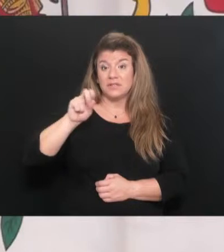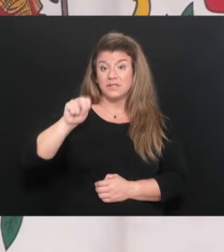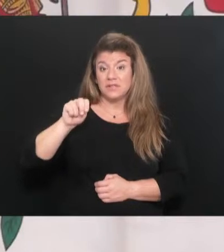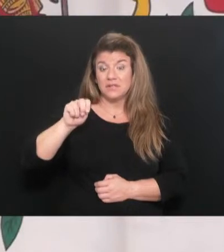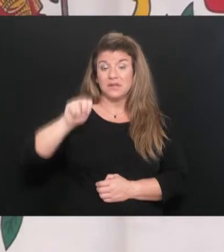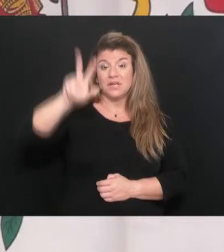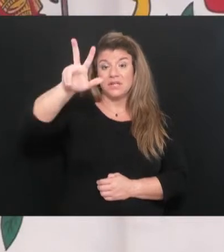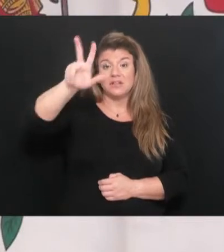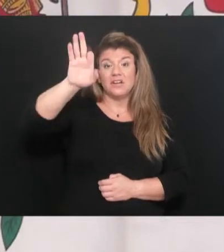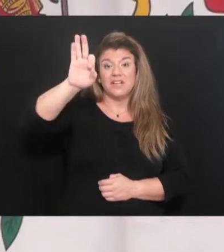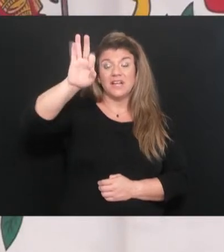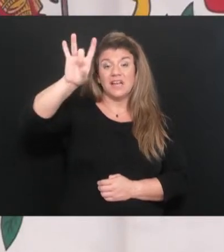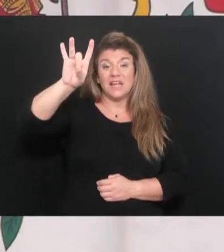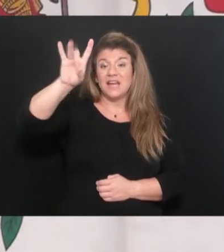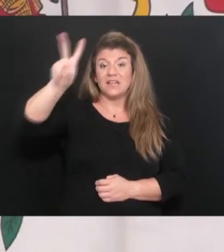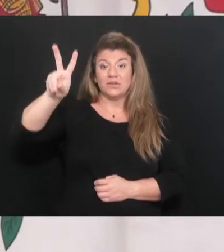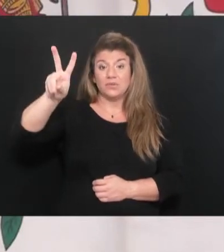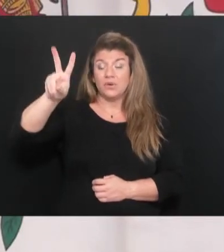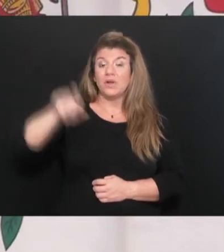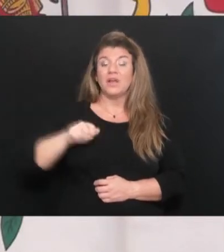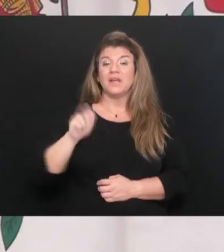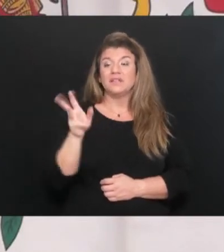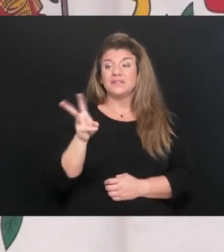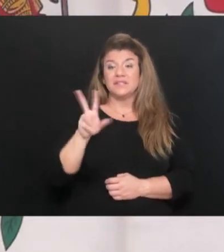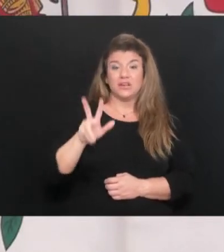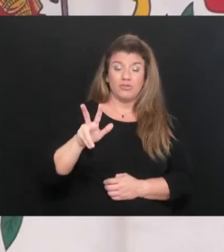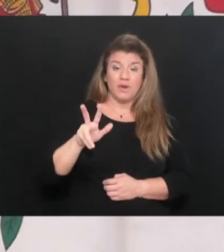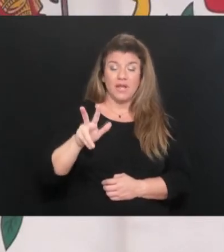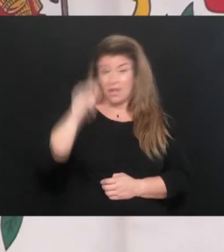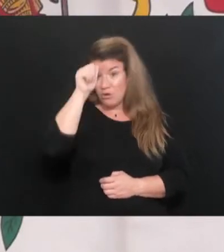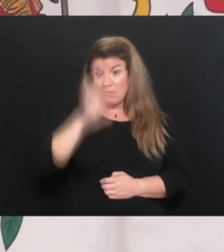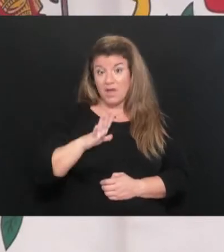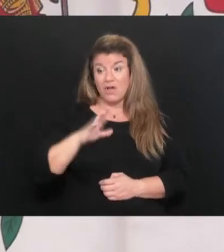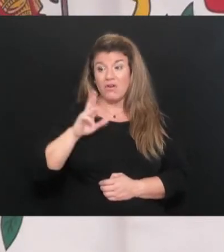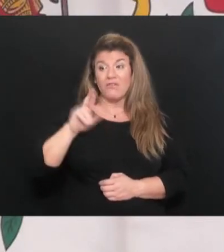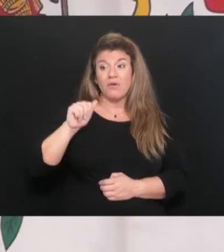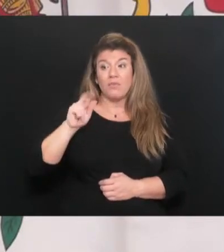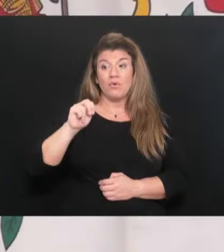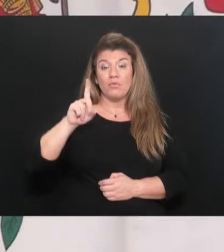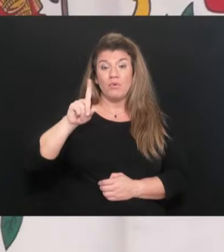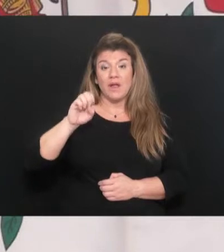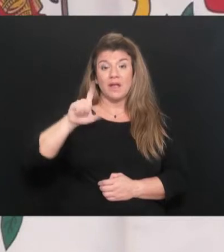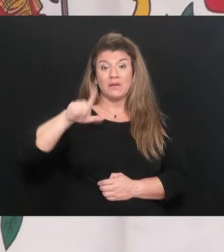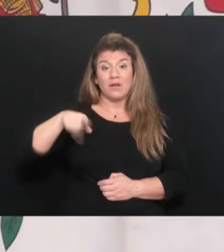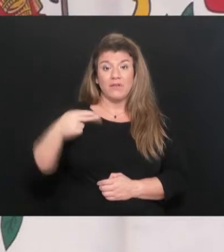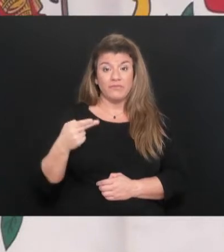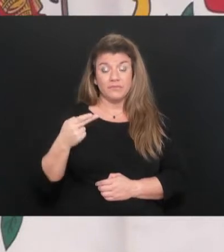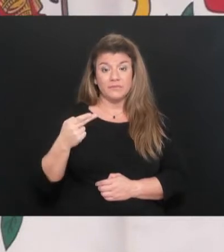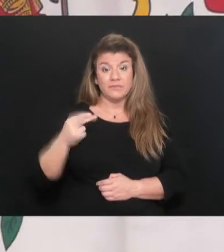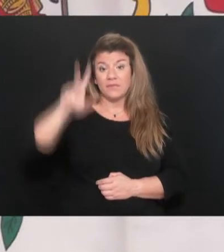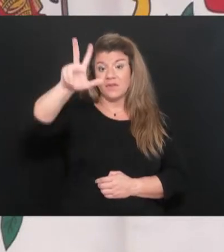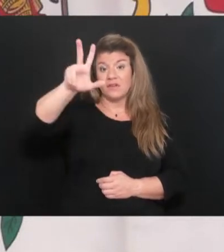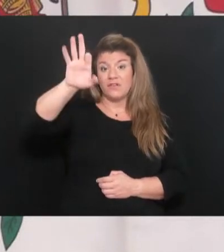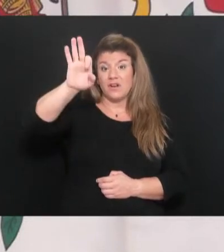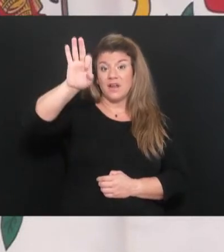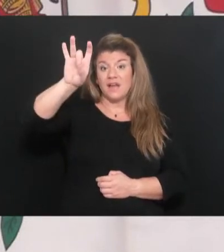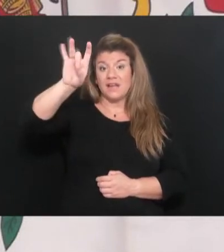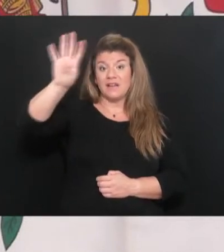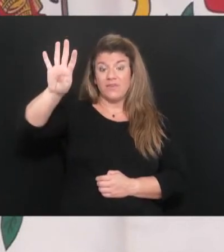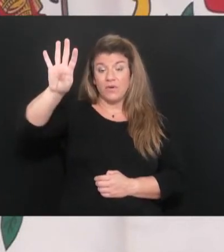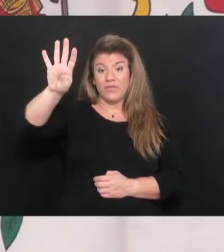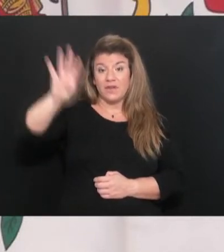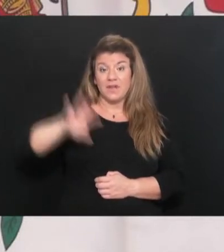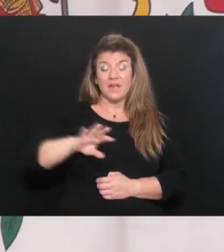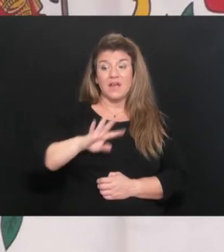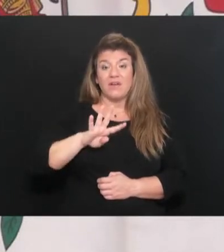The 3,982nd death is a 63-year-old male from Randolph County. The 3,984th death